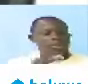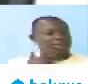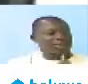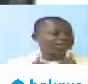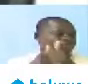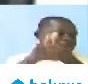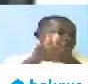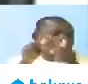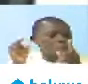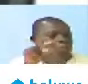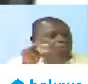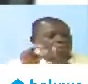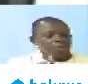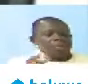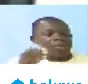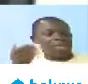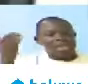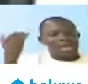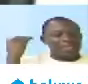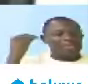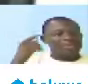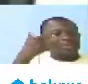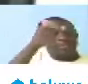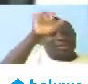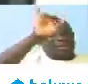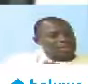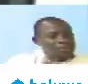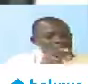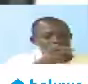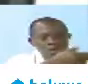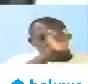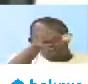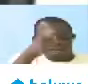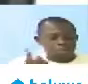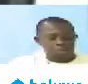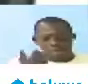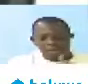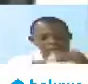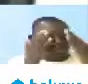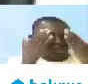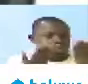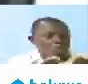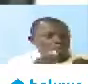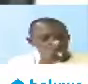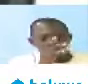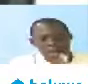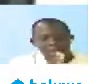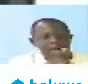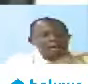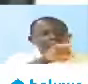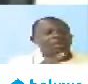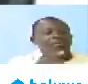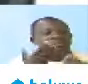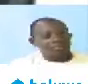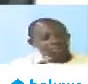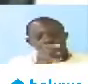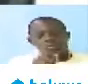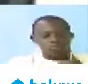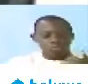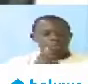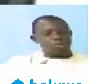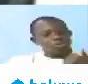because for the last seven years, Ilamul Malo Ibidaman. Your people don't know where you are. So if you arrange, and you were